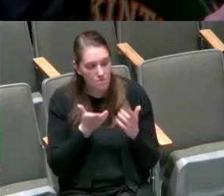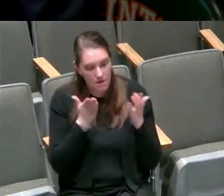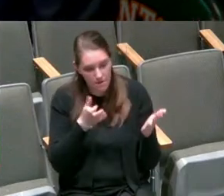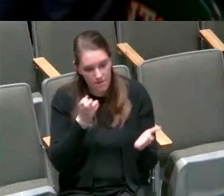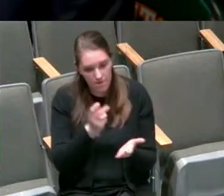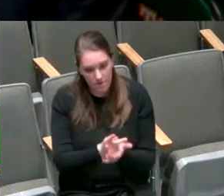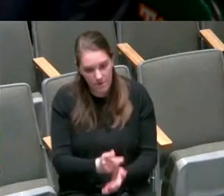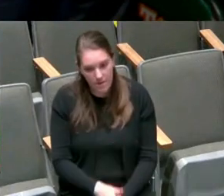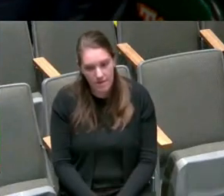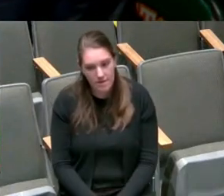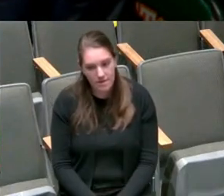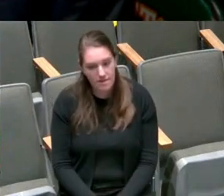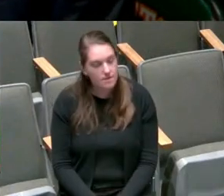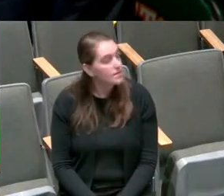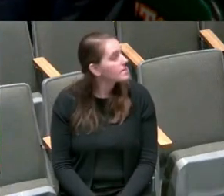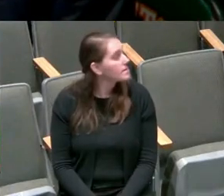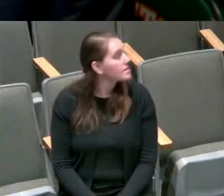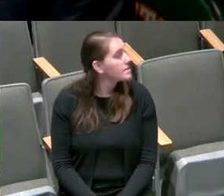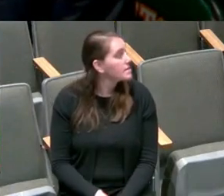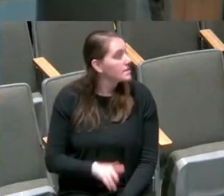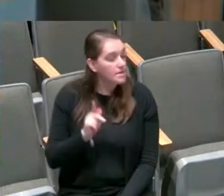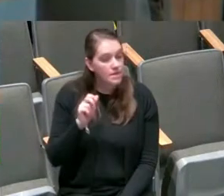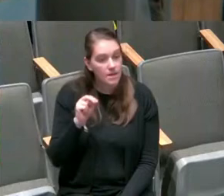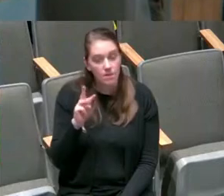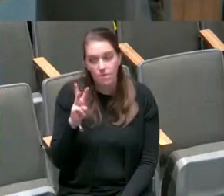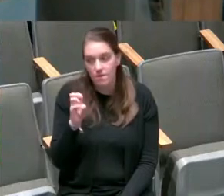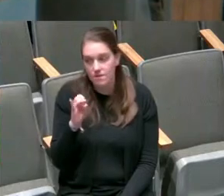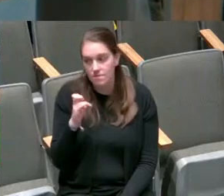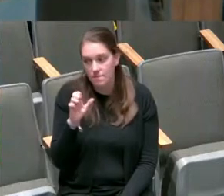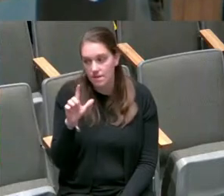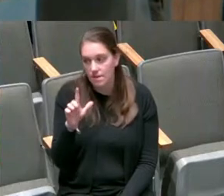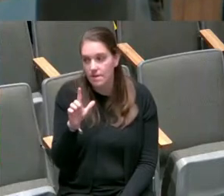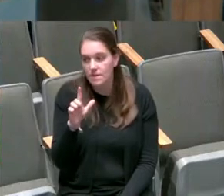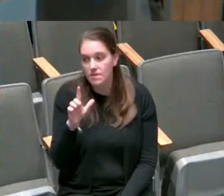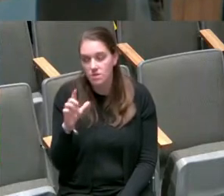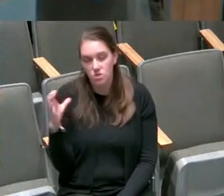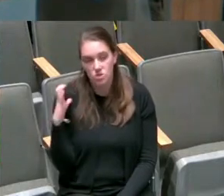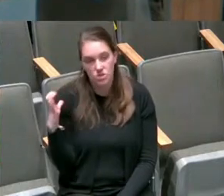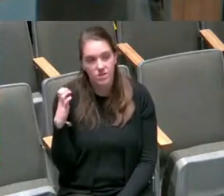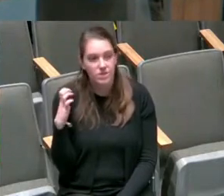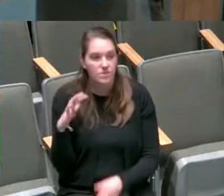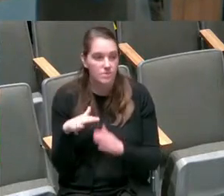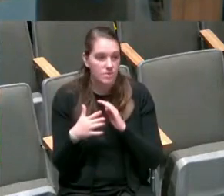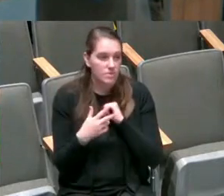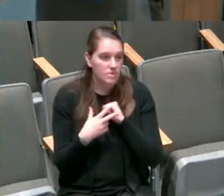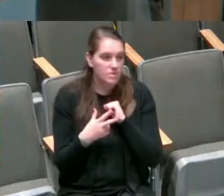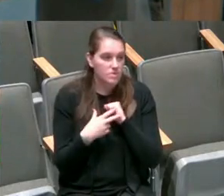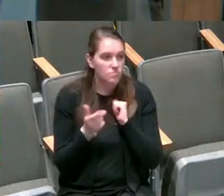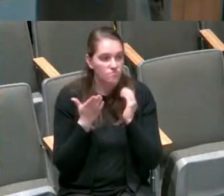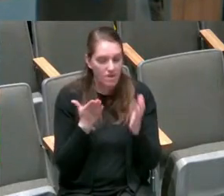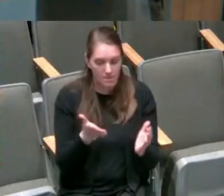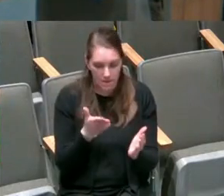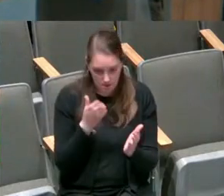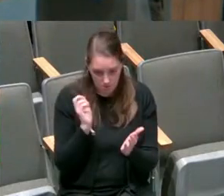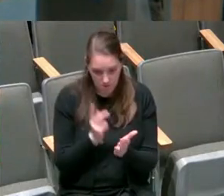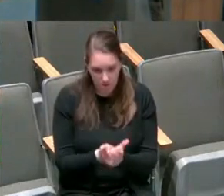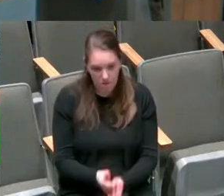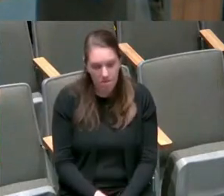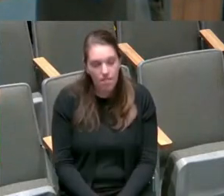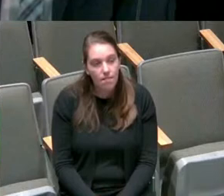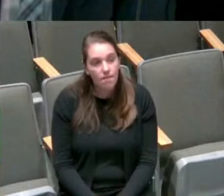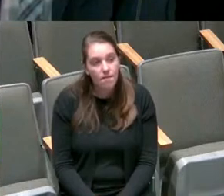approval Ken weissmantle chair of the community preservation committee recommends approval